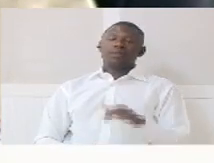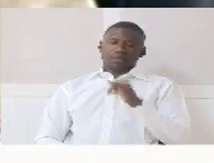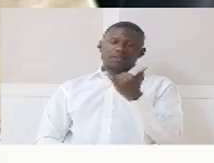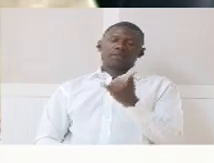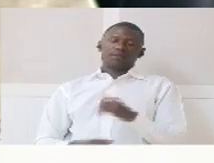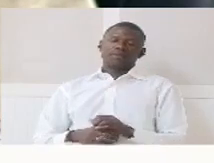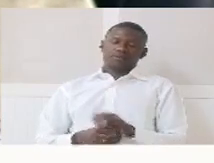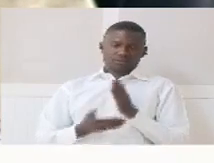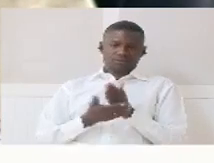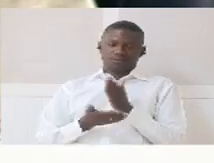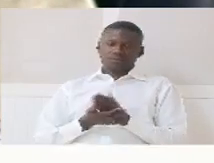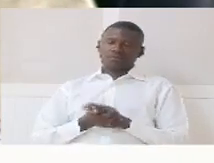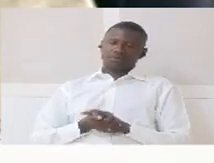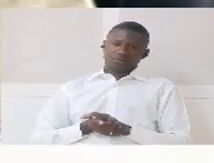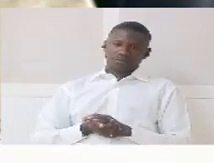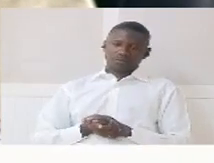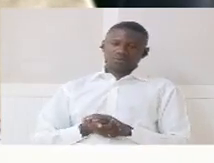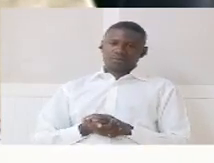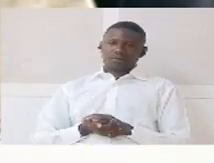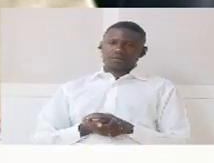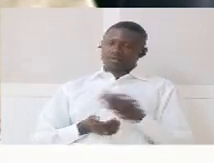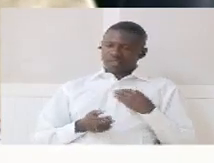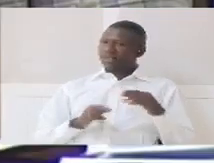Yes, that's the way it is. And equally, the